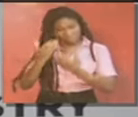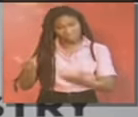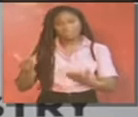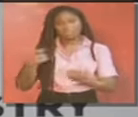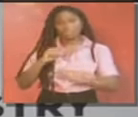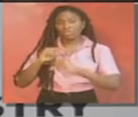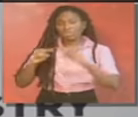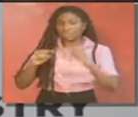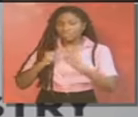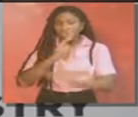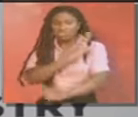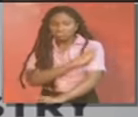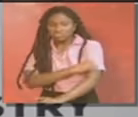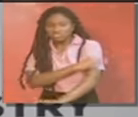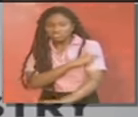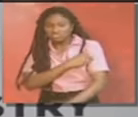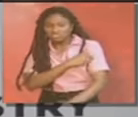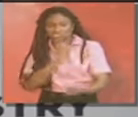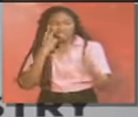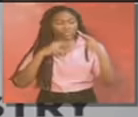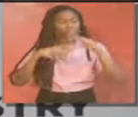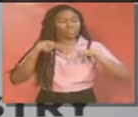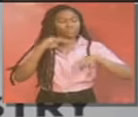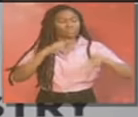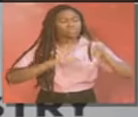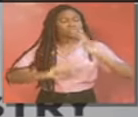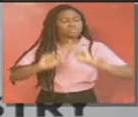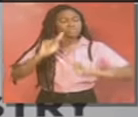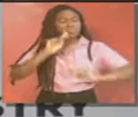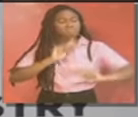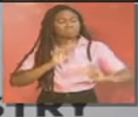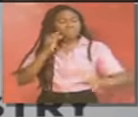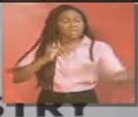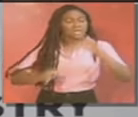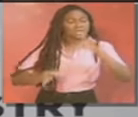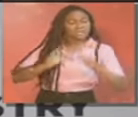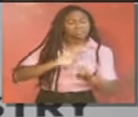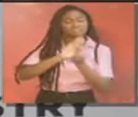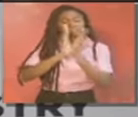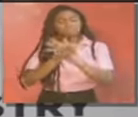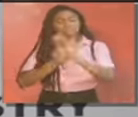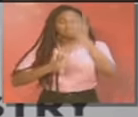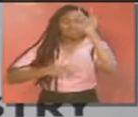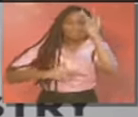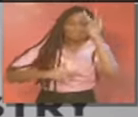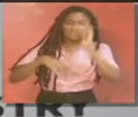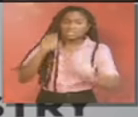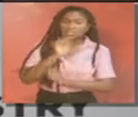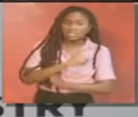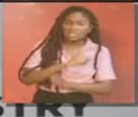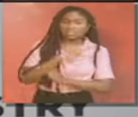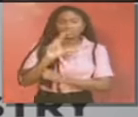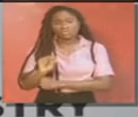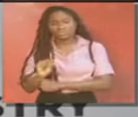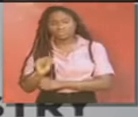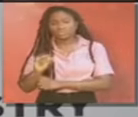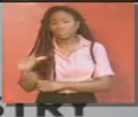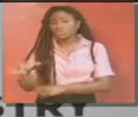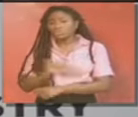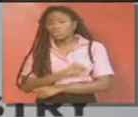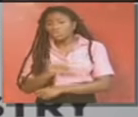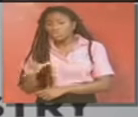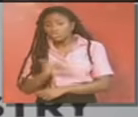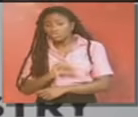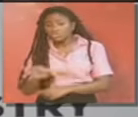healthcare system, which consists of an update in terms of the clinical statistics, as well as an update on the ongoing